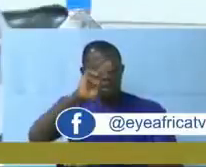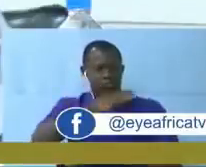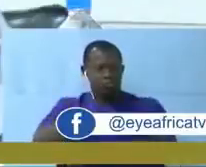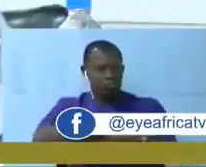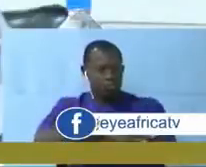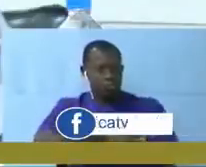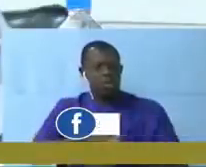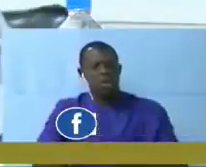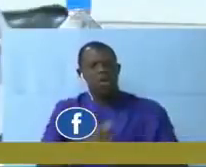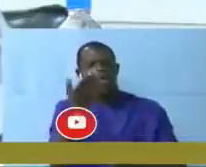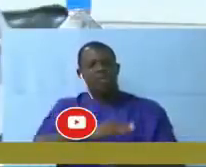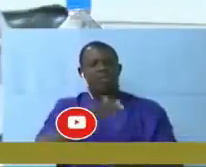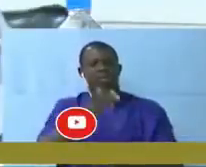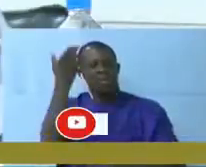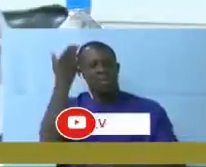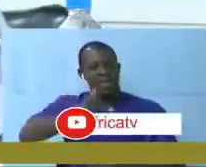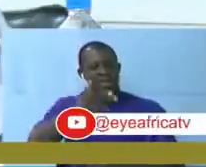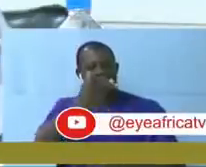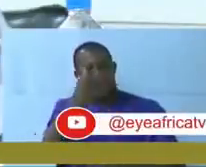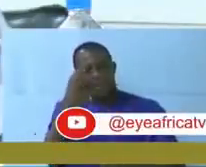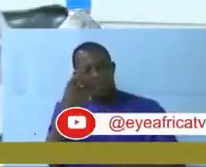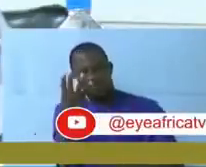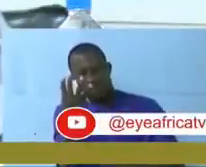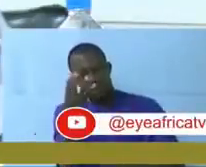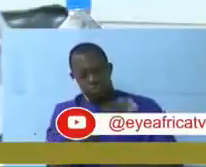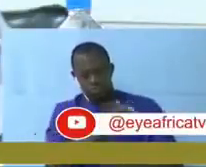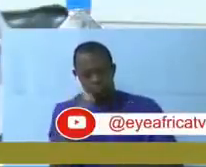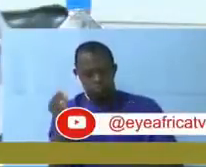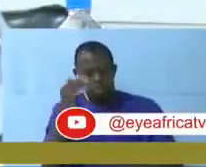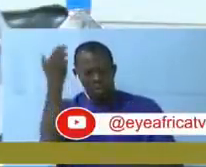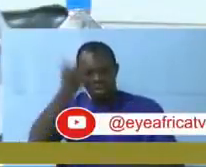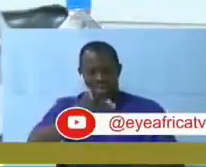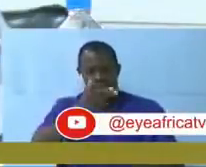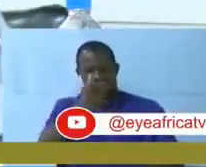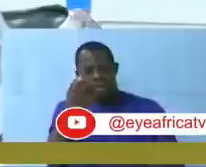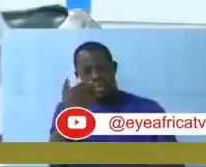From 84 to 89. See, atom